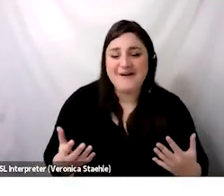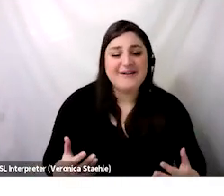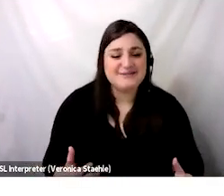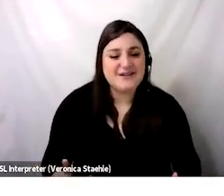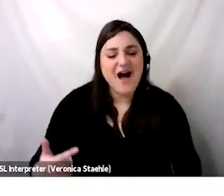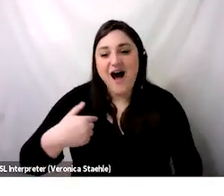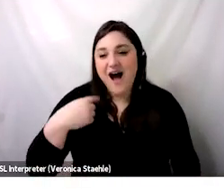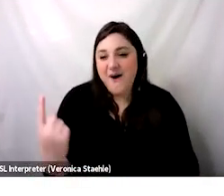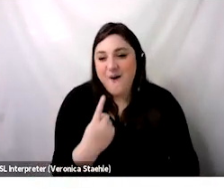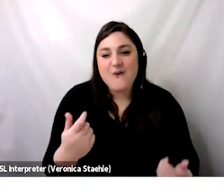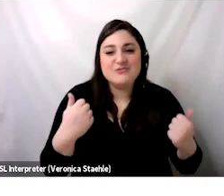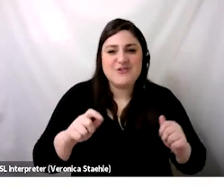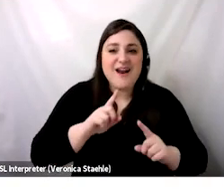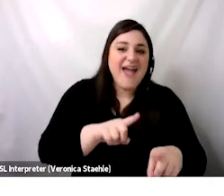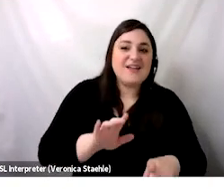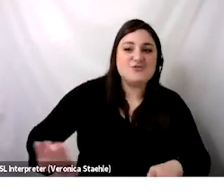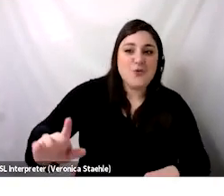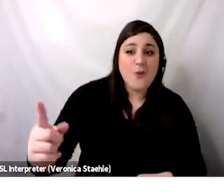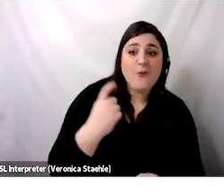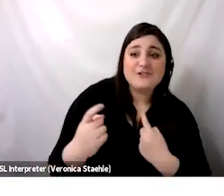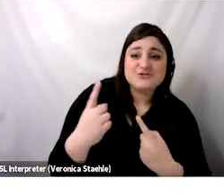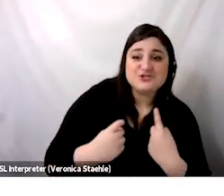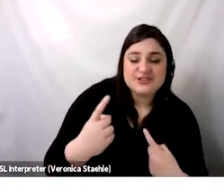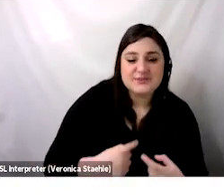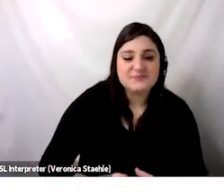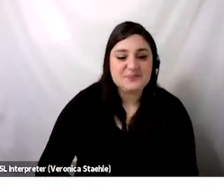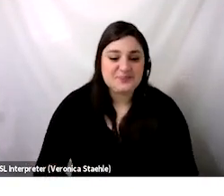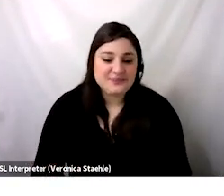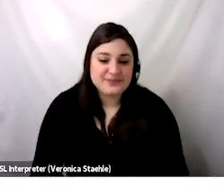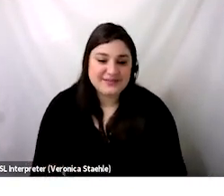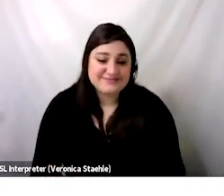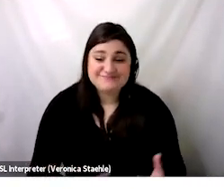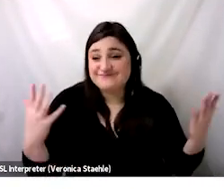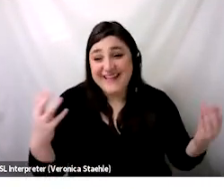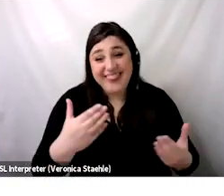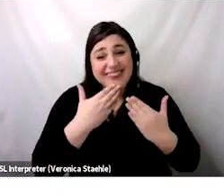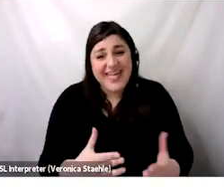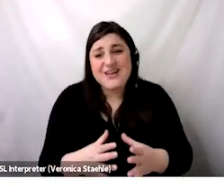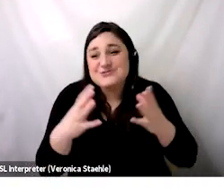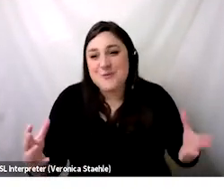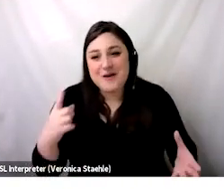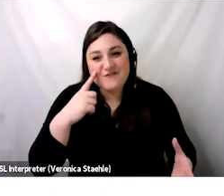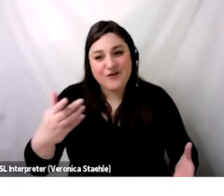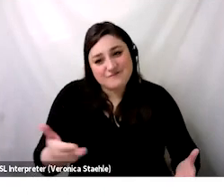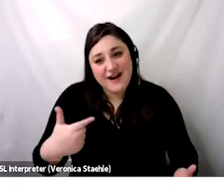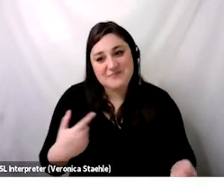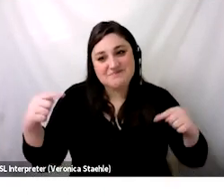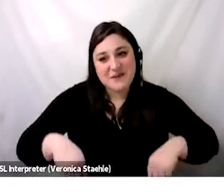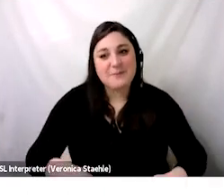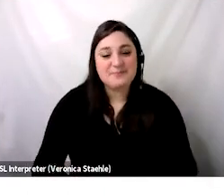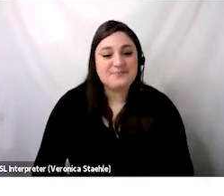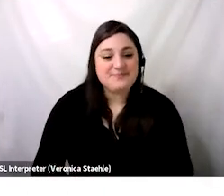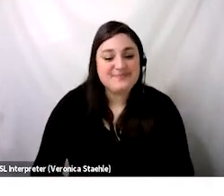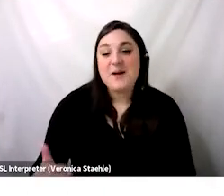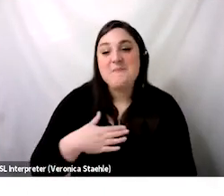answer, people's questions. Thank you so much for having me. My farm